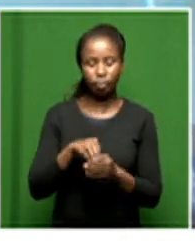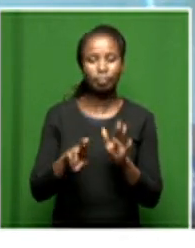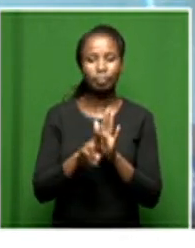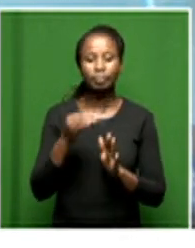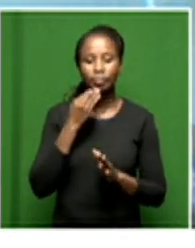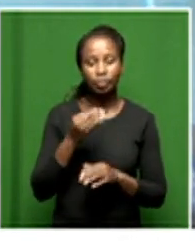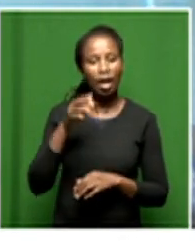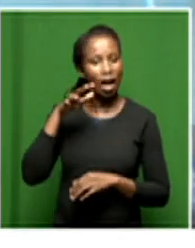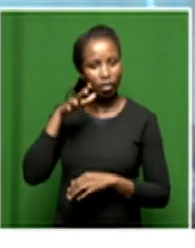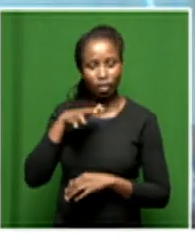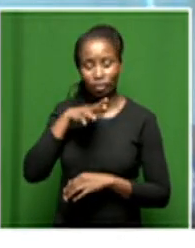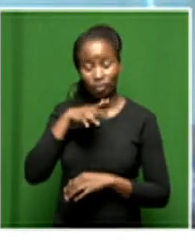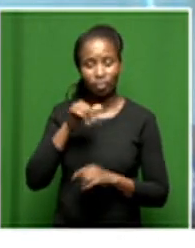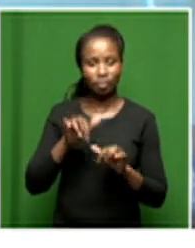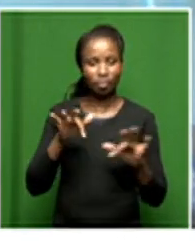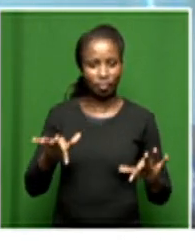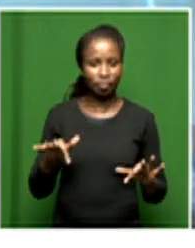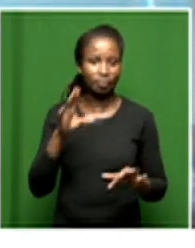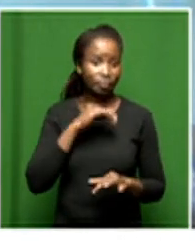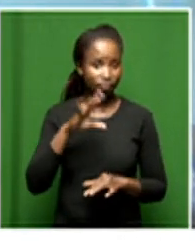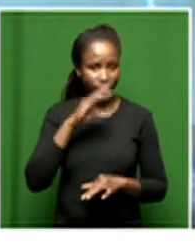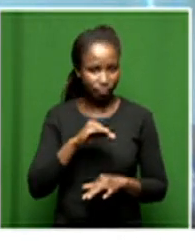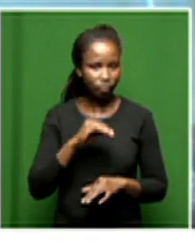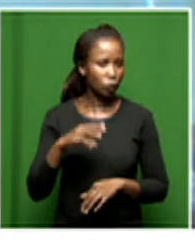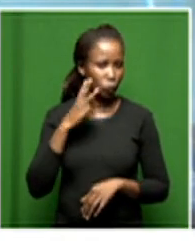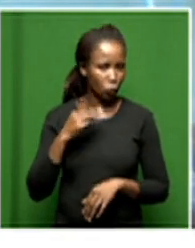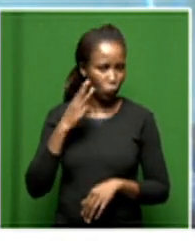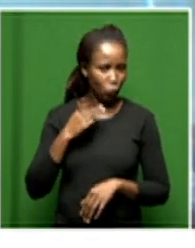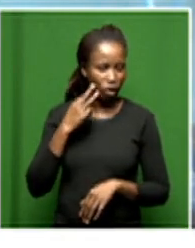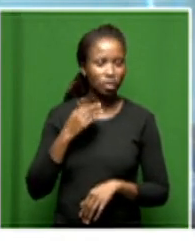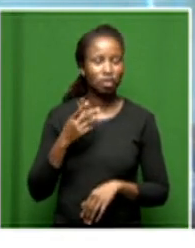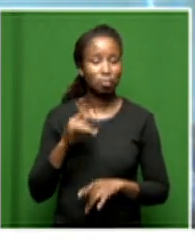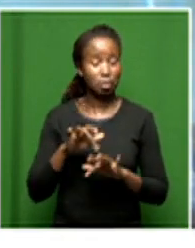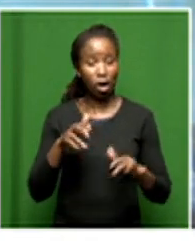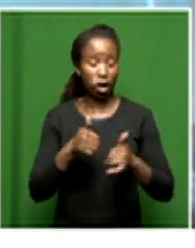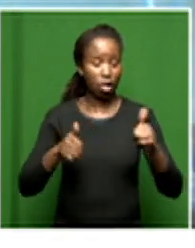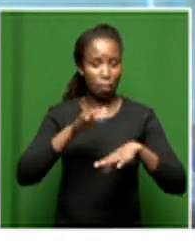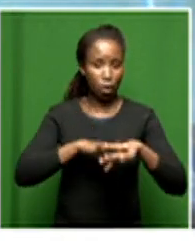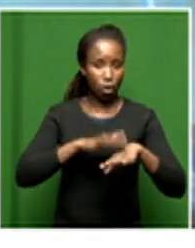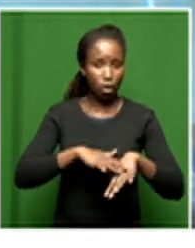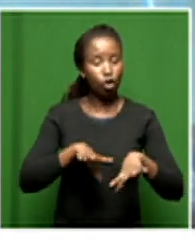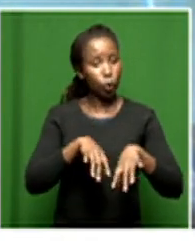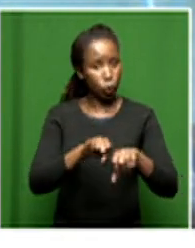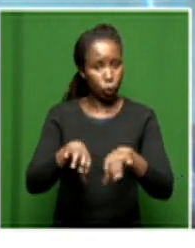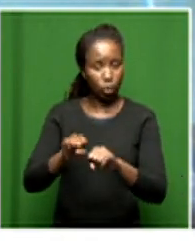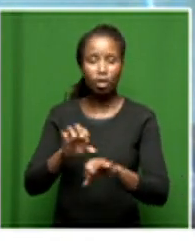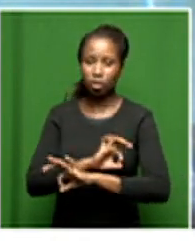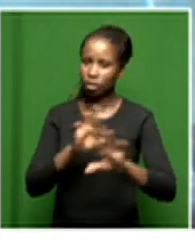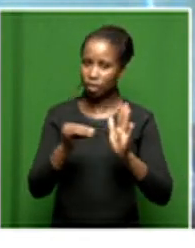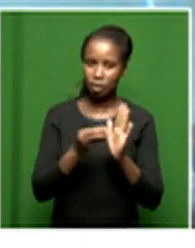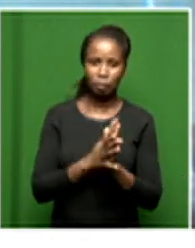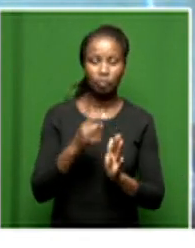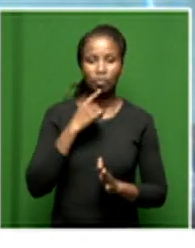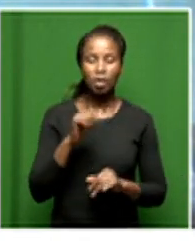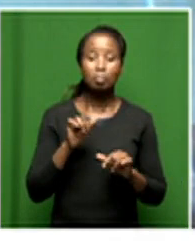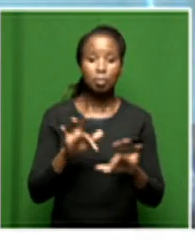South Africans, and they appeal to more conservative white Afrikaners. It's clear that voters are saying we'd rather